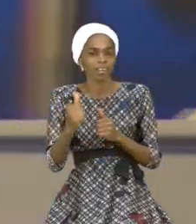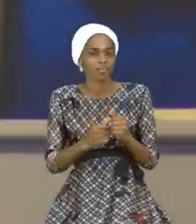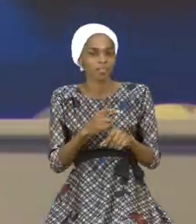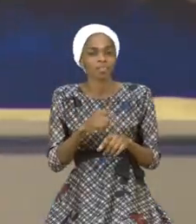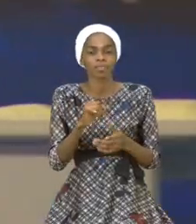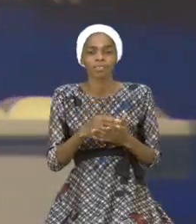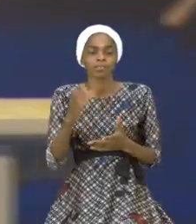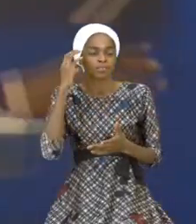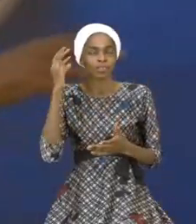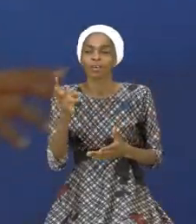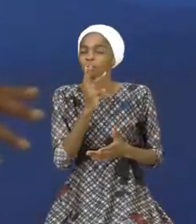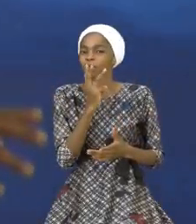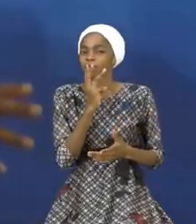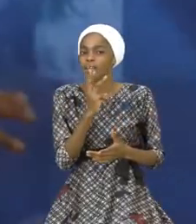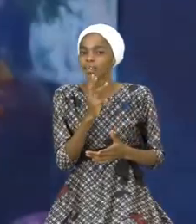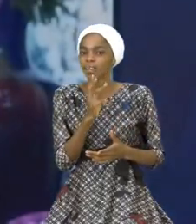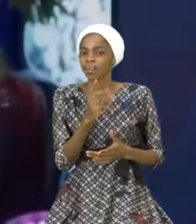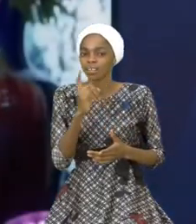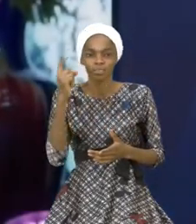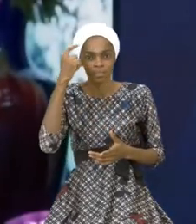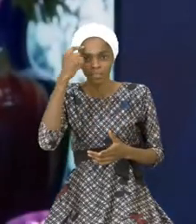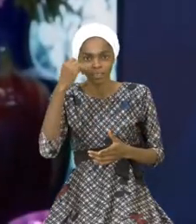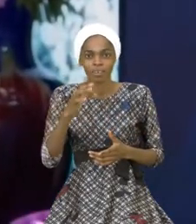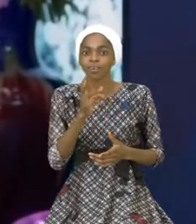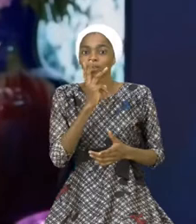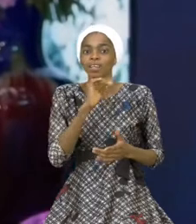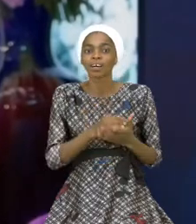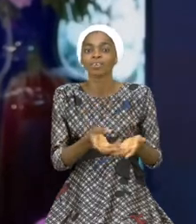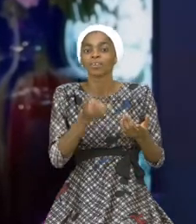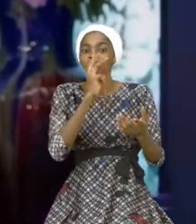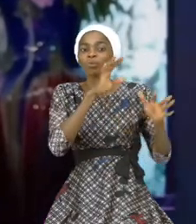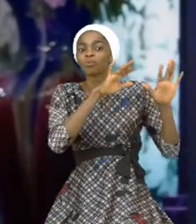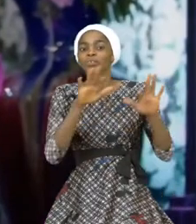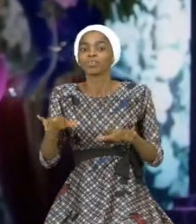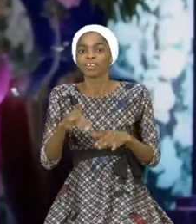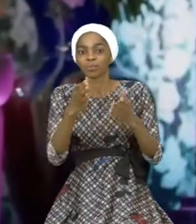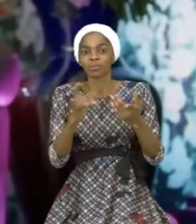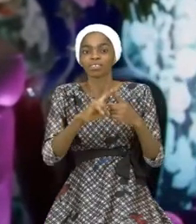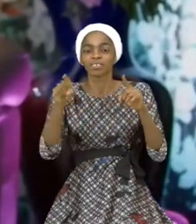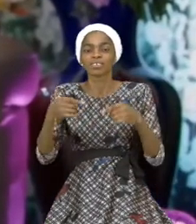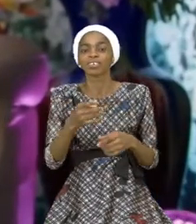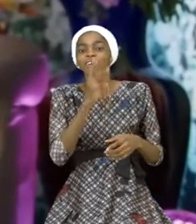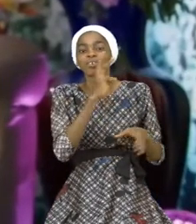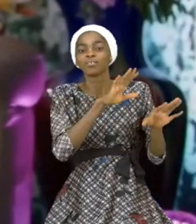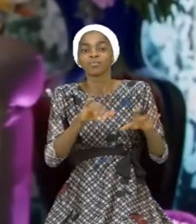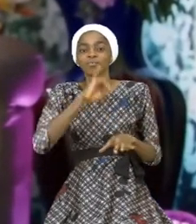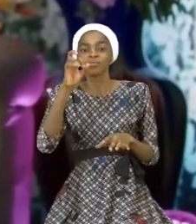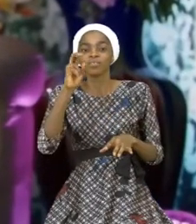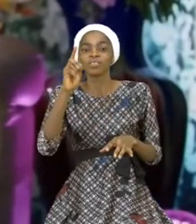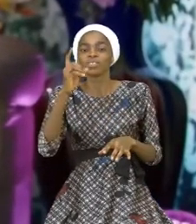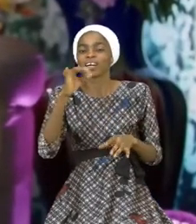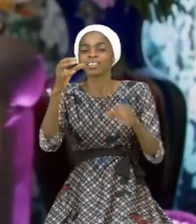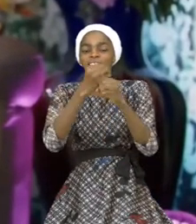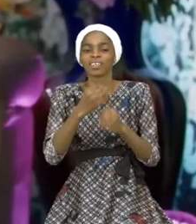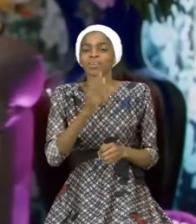water, you are thinking of the water that comes from the river. You want to go to River Jordan and take some water there